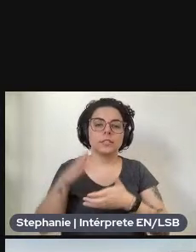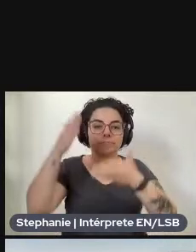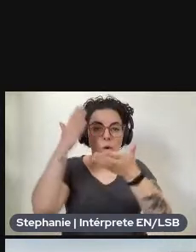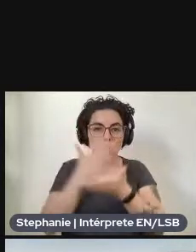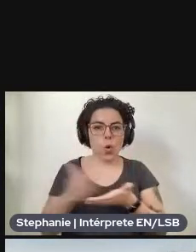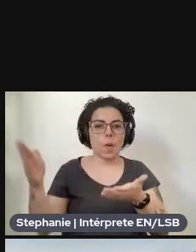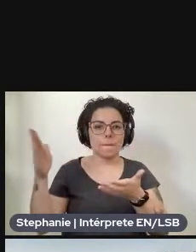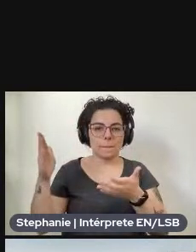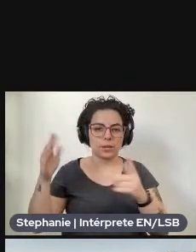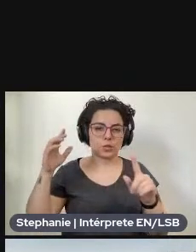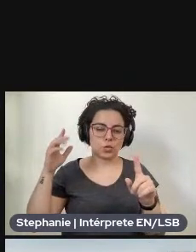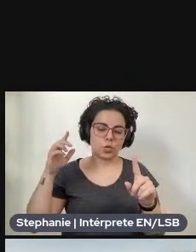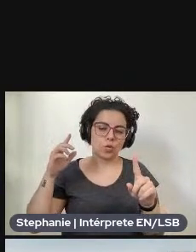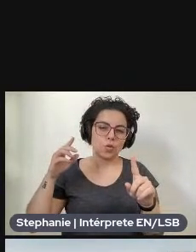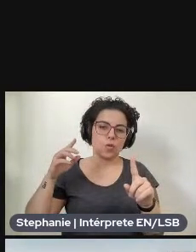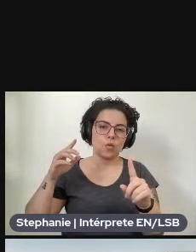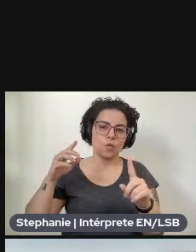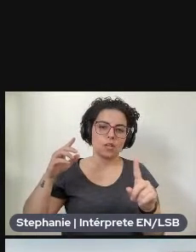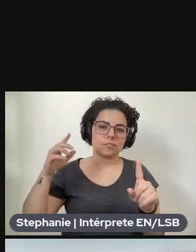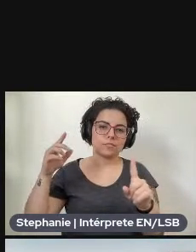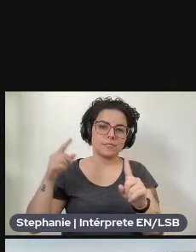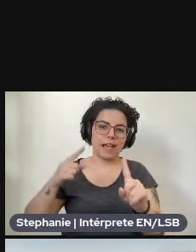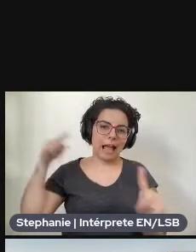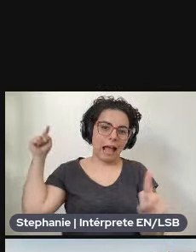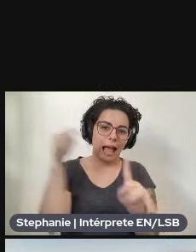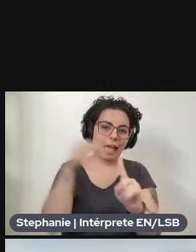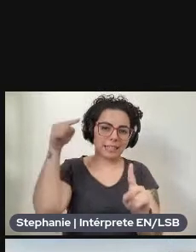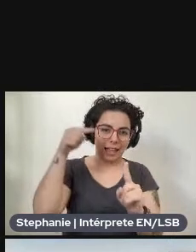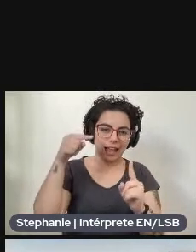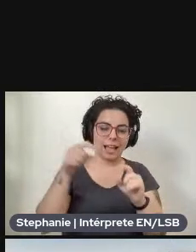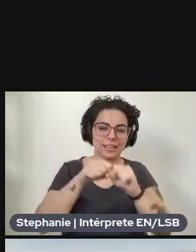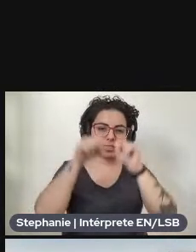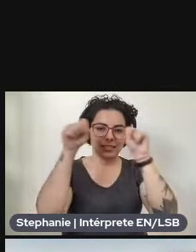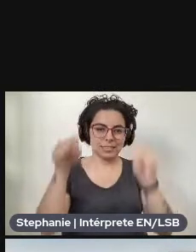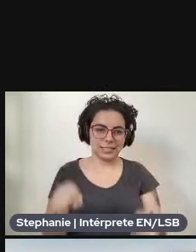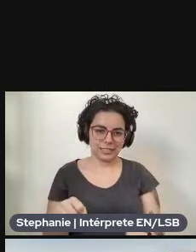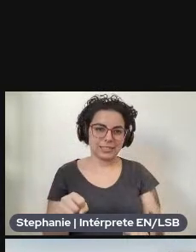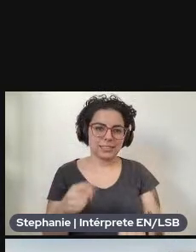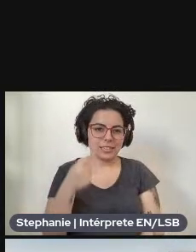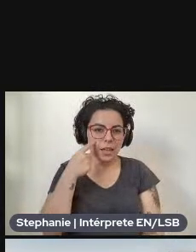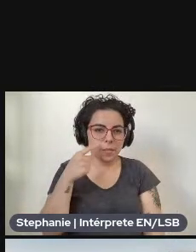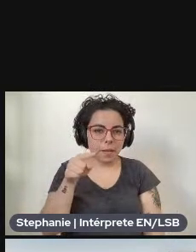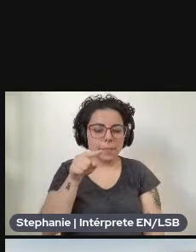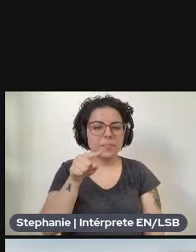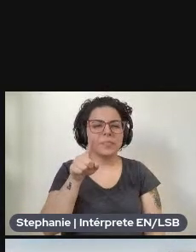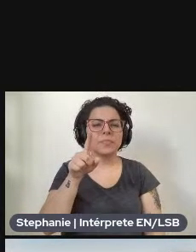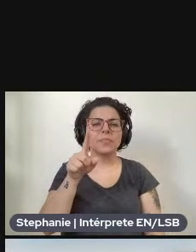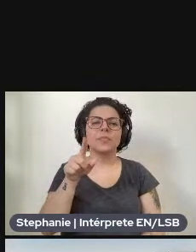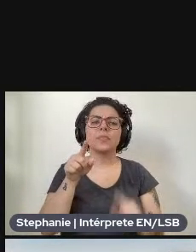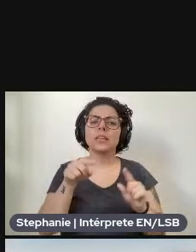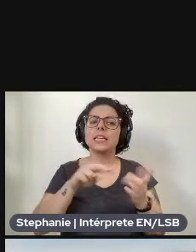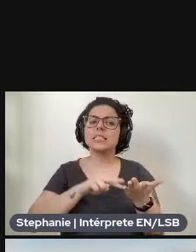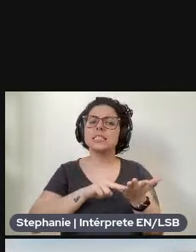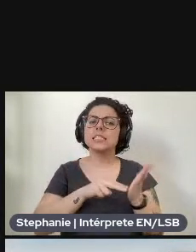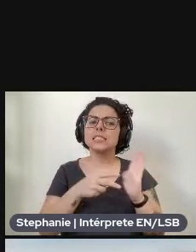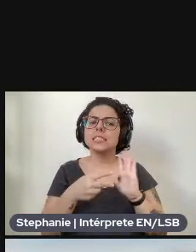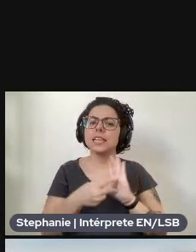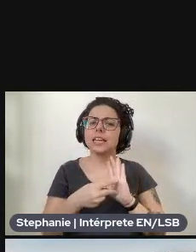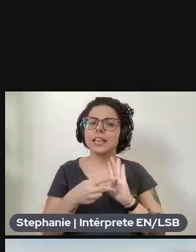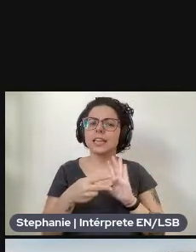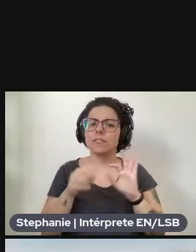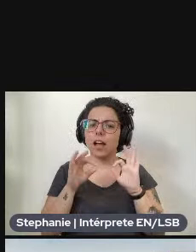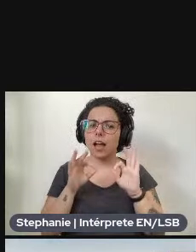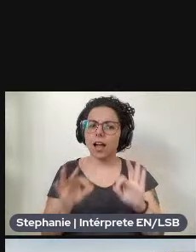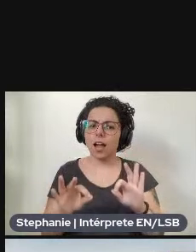to attack the system. So this is the inchoative meaning. The literal meaning would then be they threw themselves, they